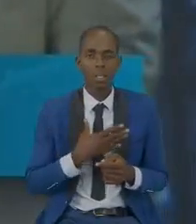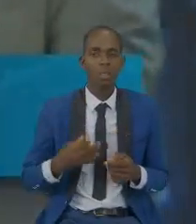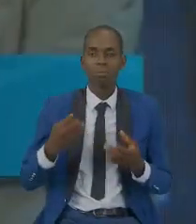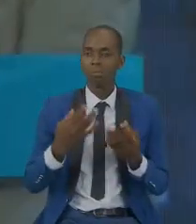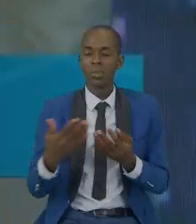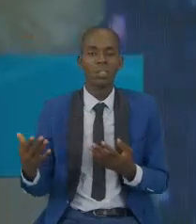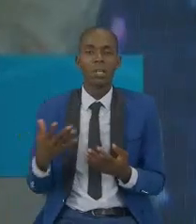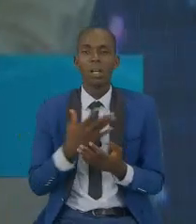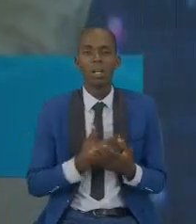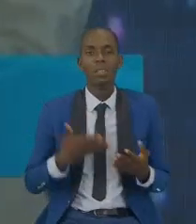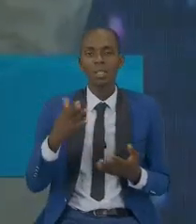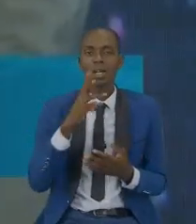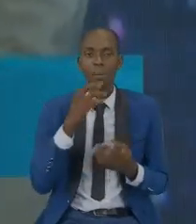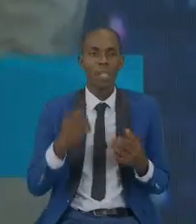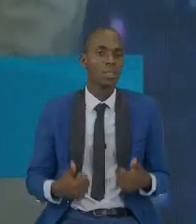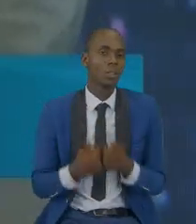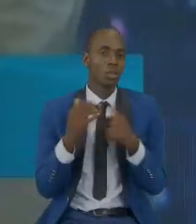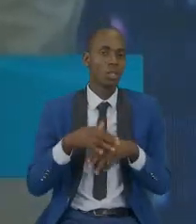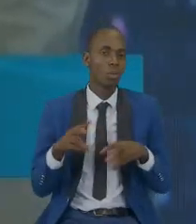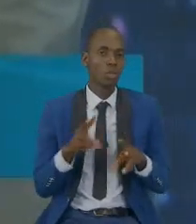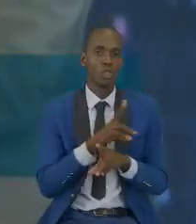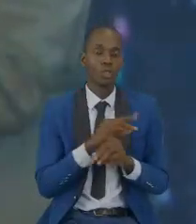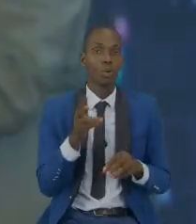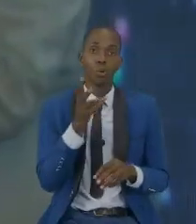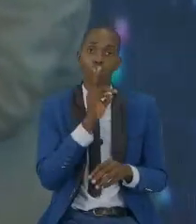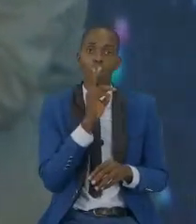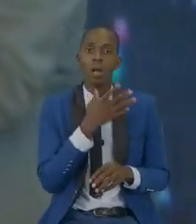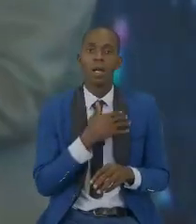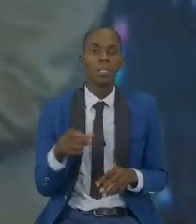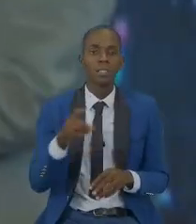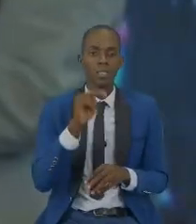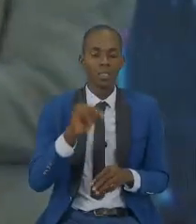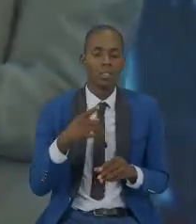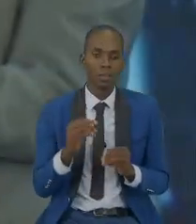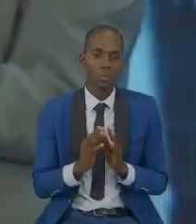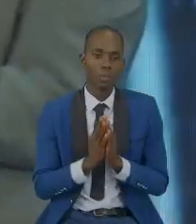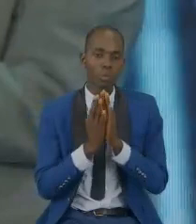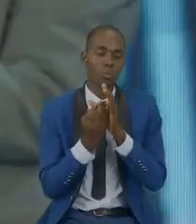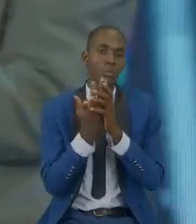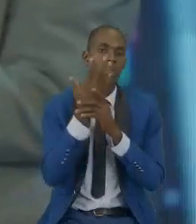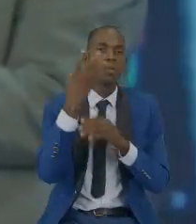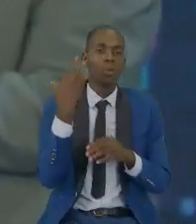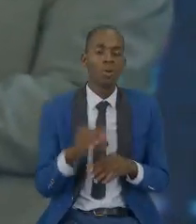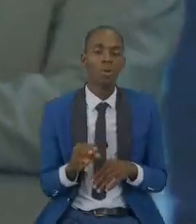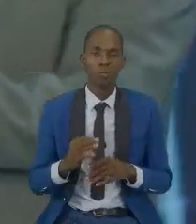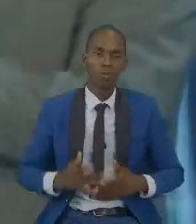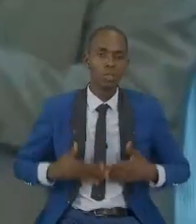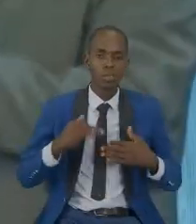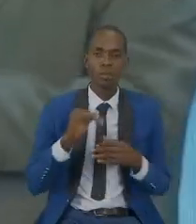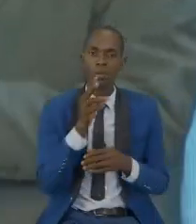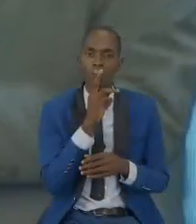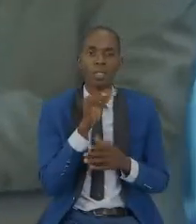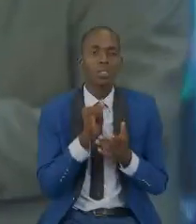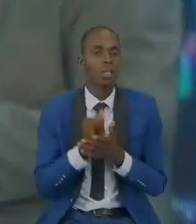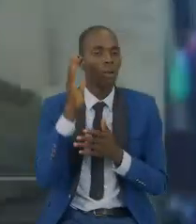There was no water, and they needed a fountain of living waters that will satisfy all